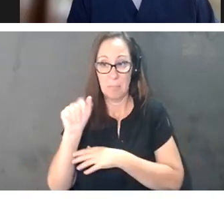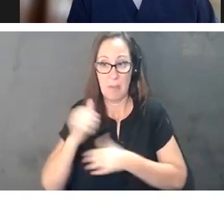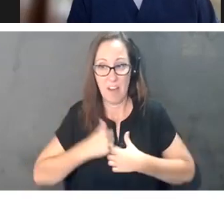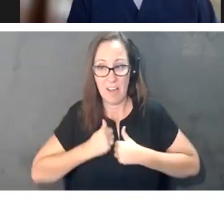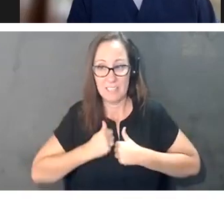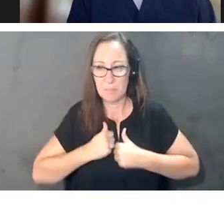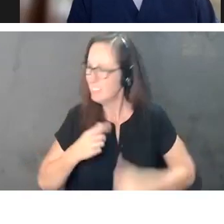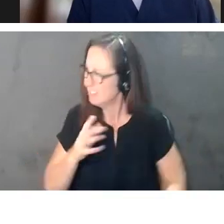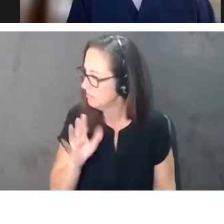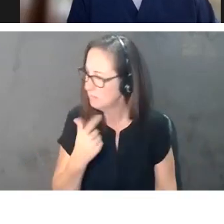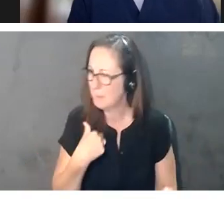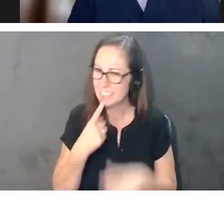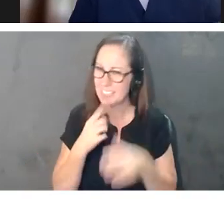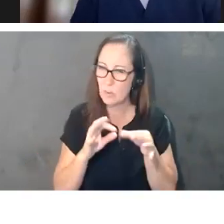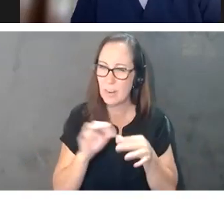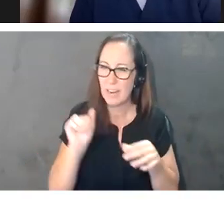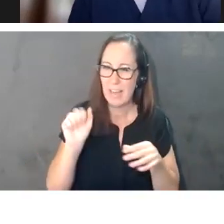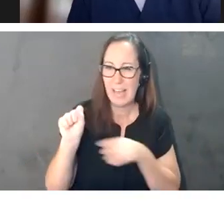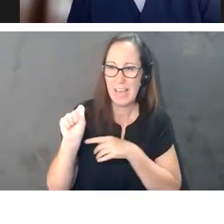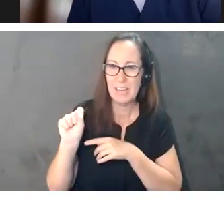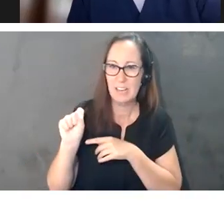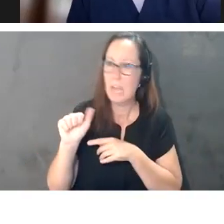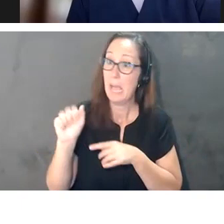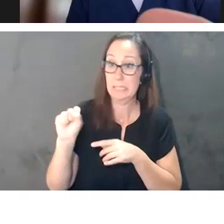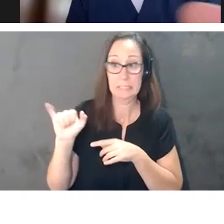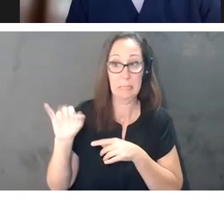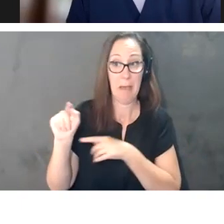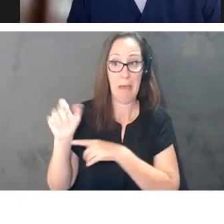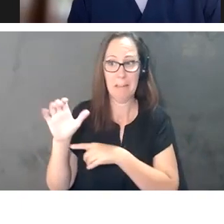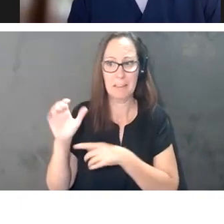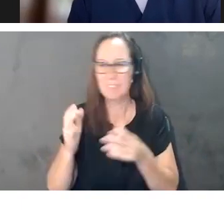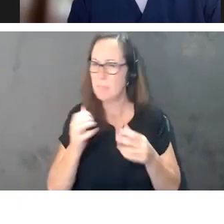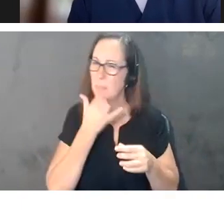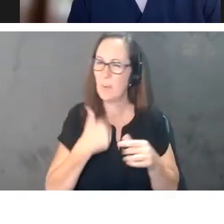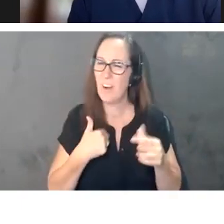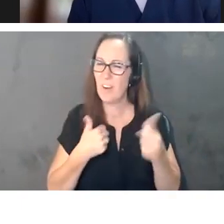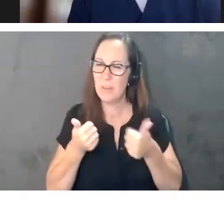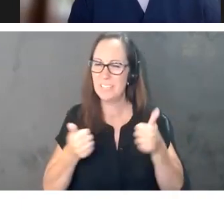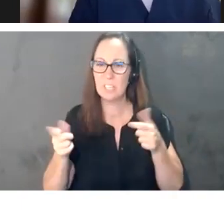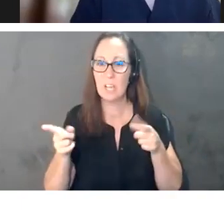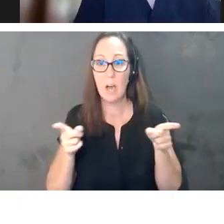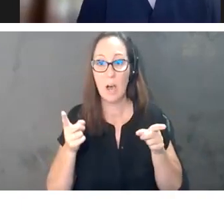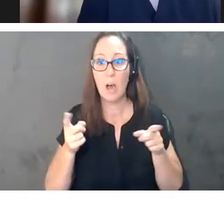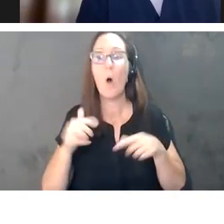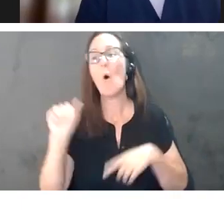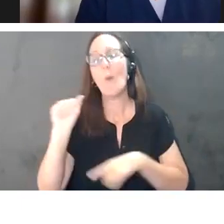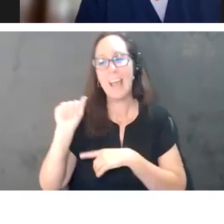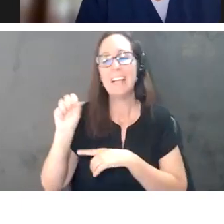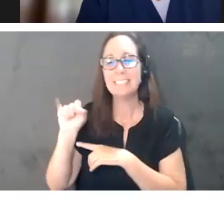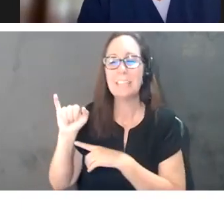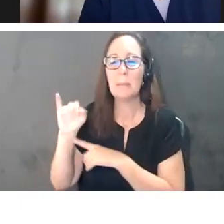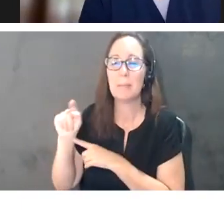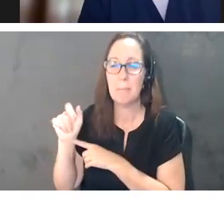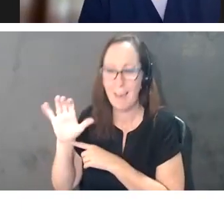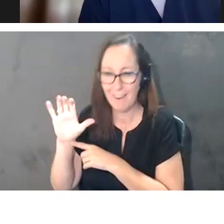I hope I'm saying this correctly, asthmatic or asthmatic, are you always passing COVID on to others? So is there a